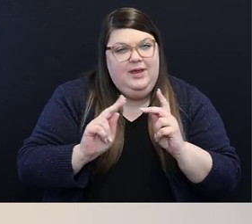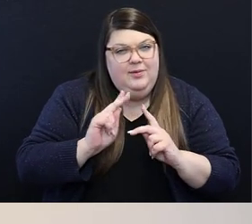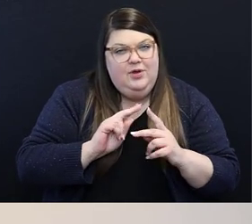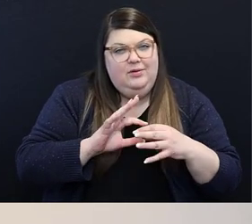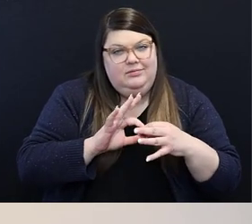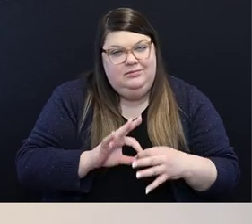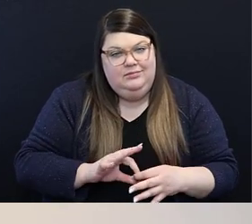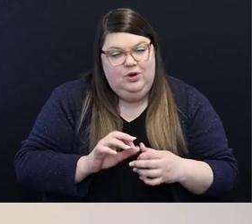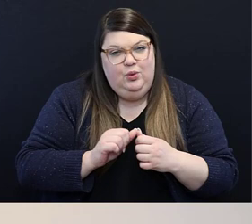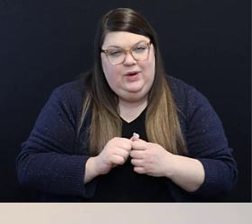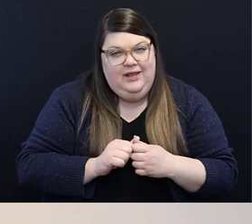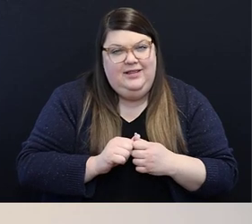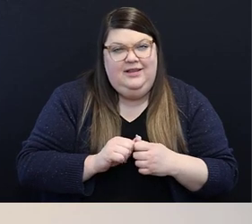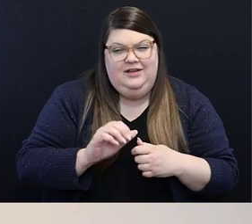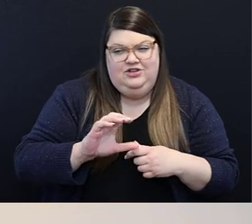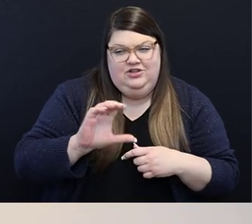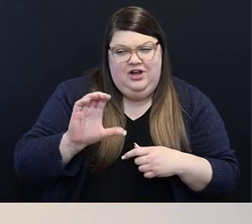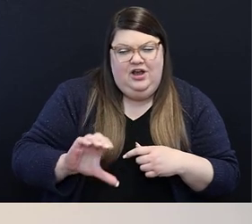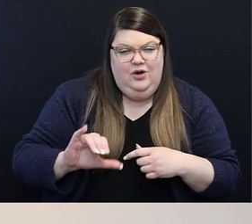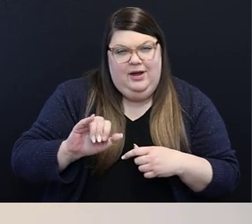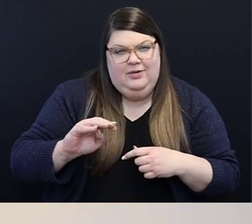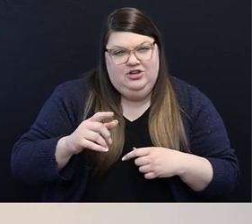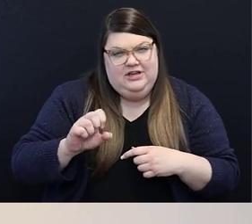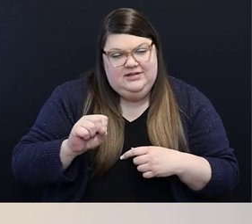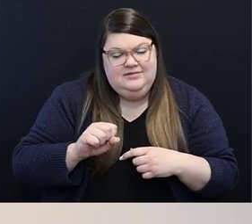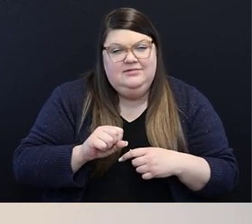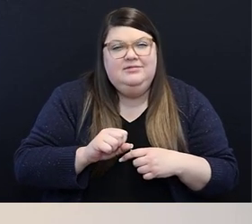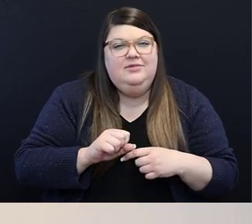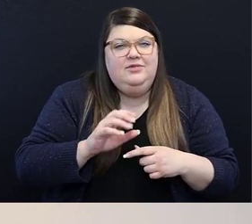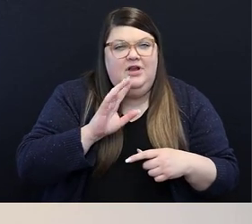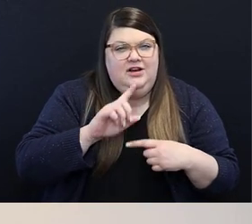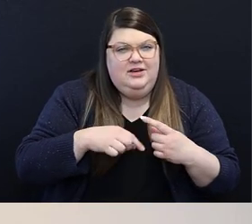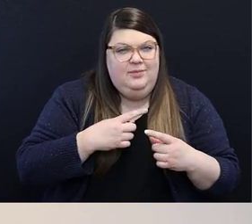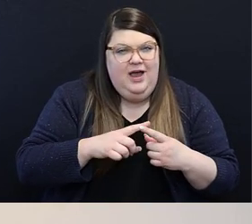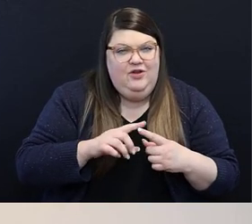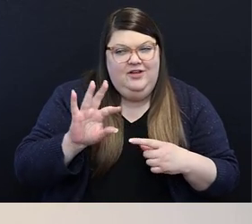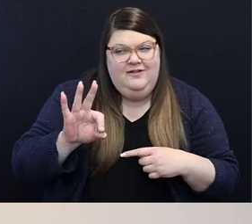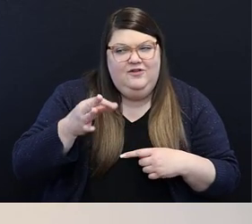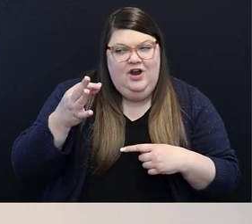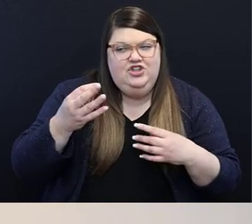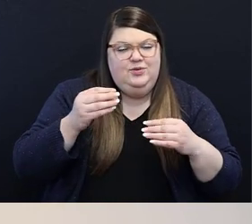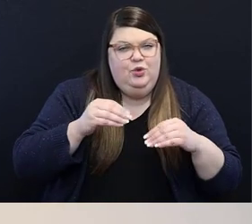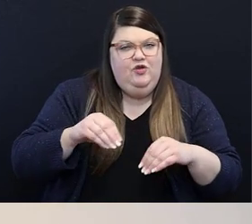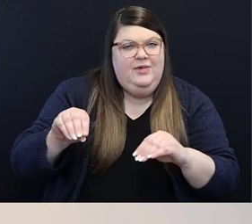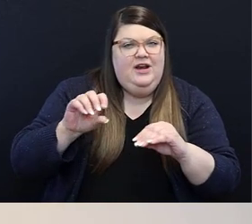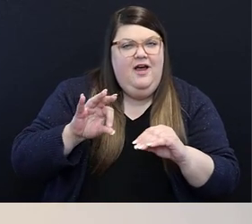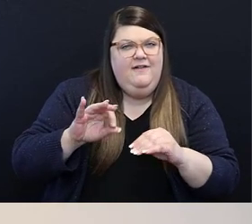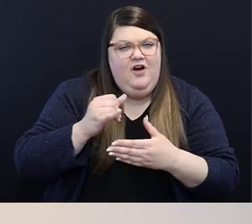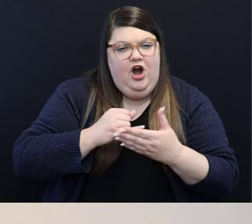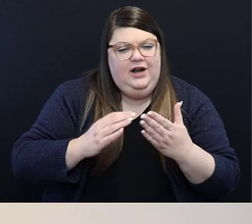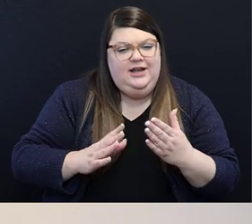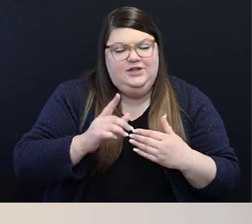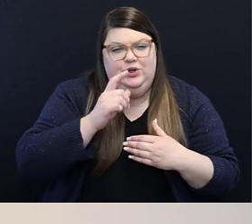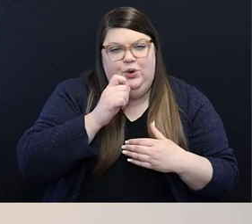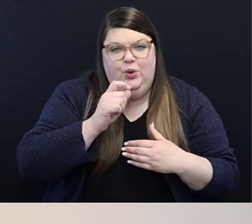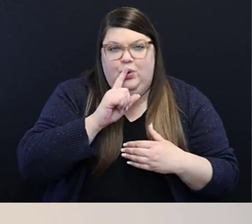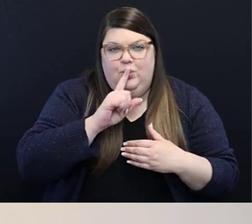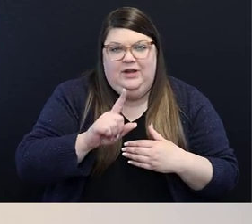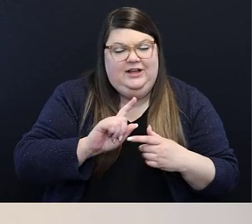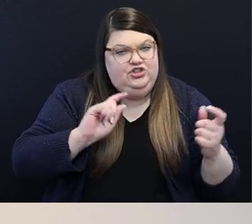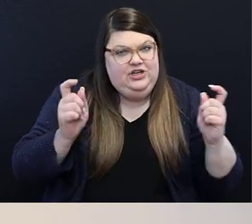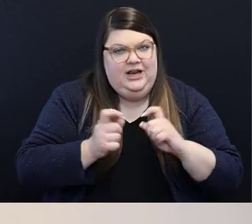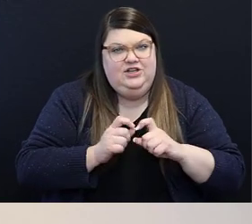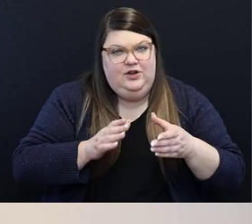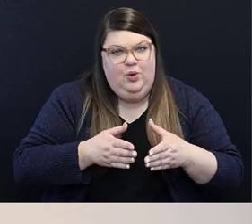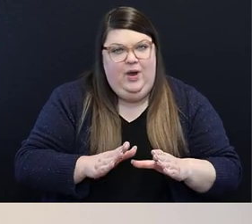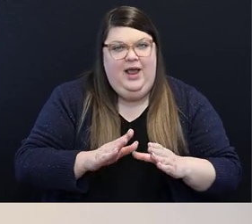affiliated with the Chicago Imagists, we've talked about Support Surface, the French movement of artists that were really subverting the way that painting